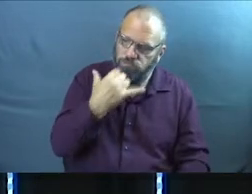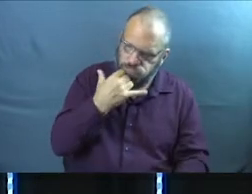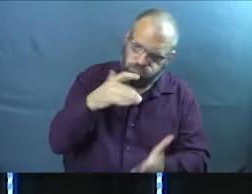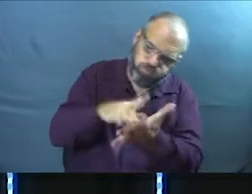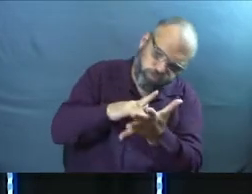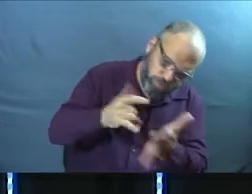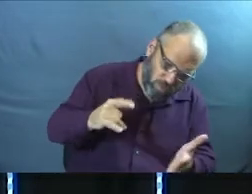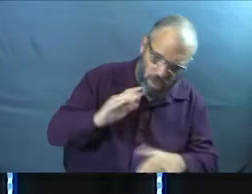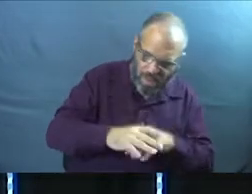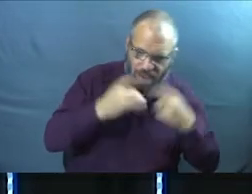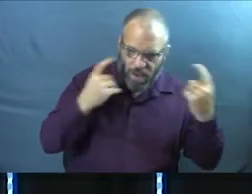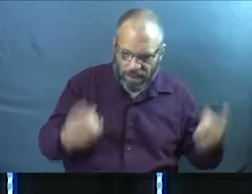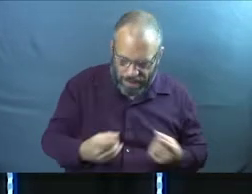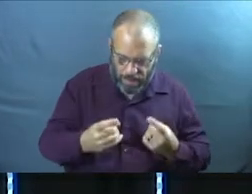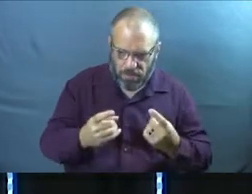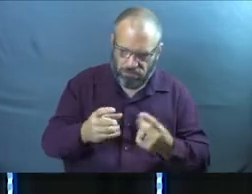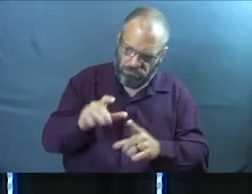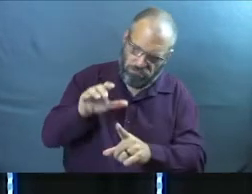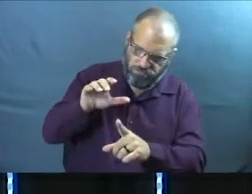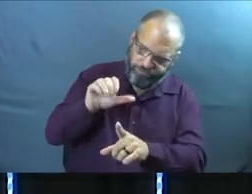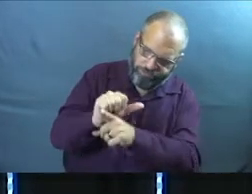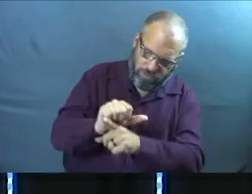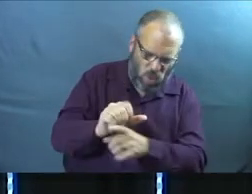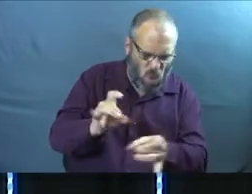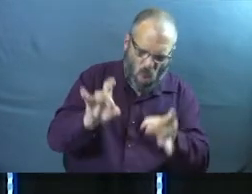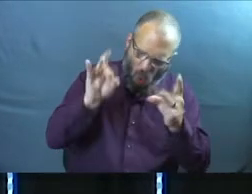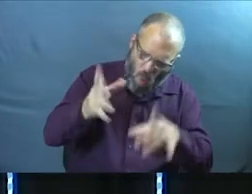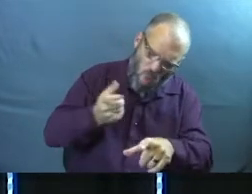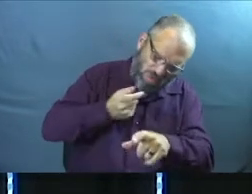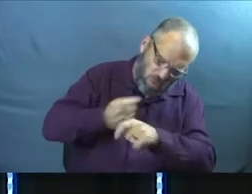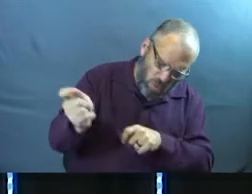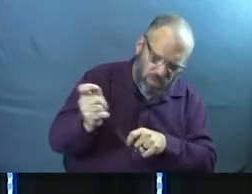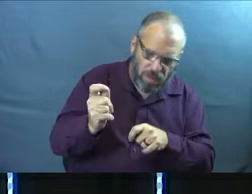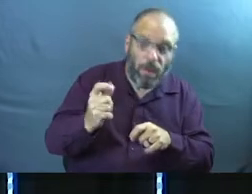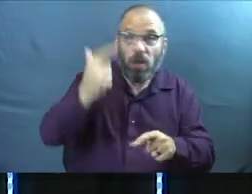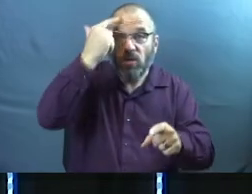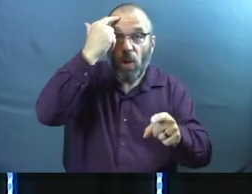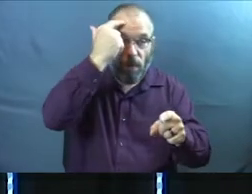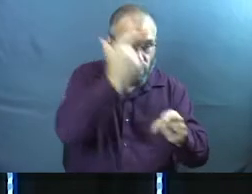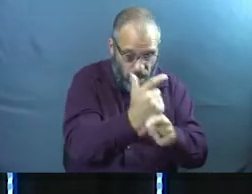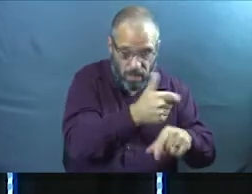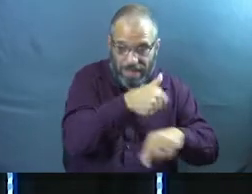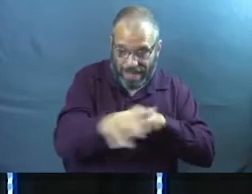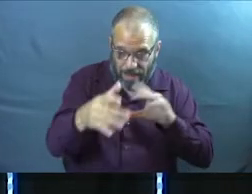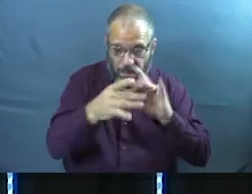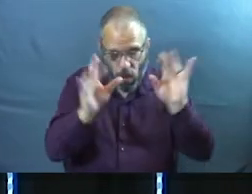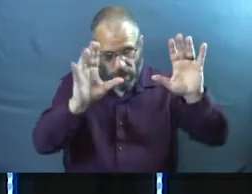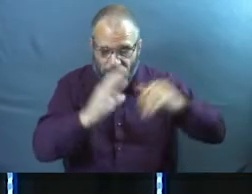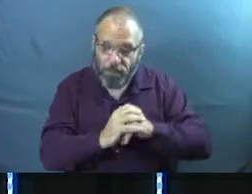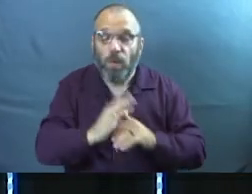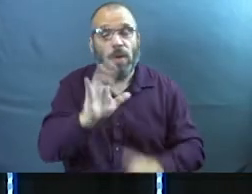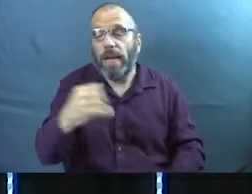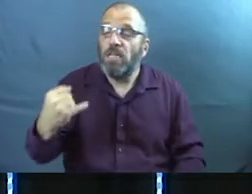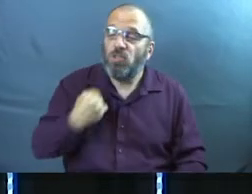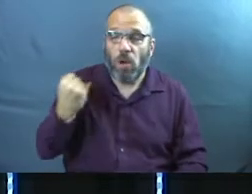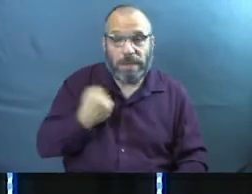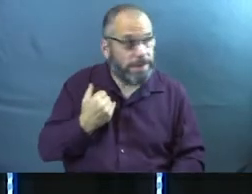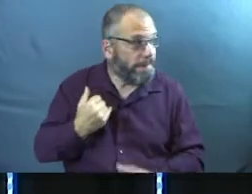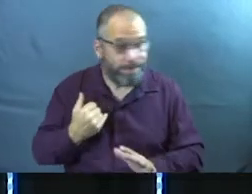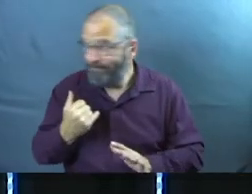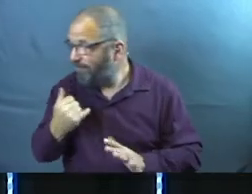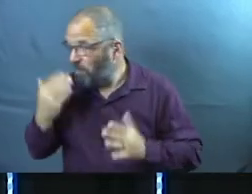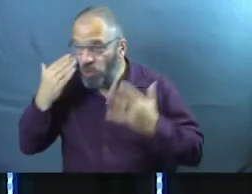you, for their sin in treating you so cruelly. So the brothers send this message and they say, Joseph, you don't know